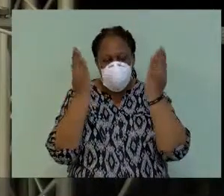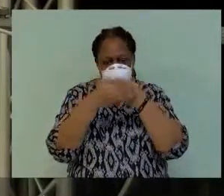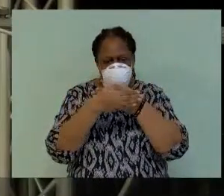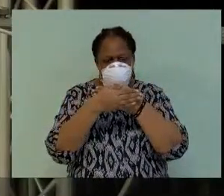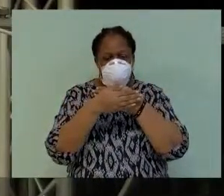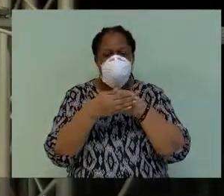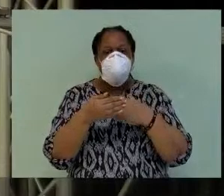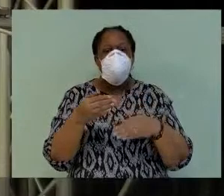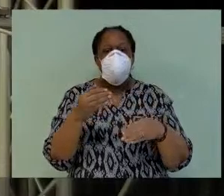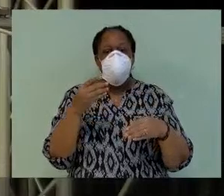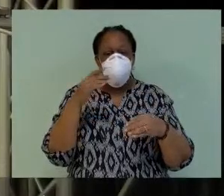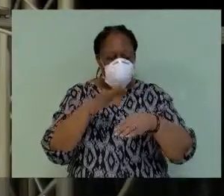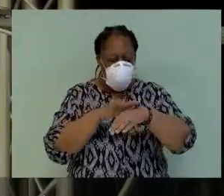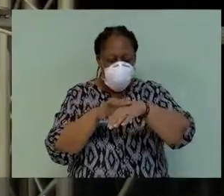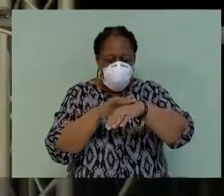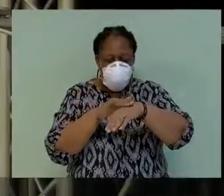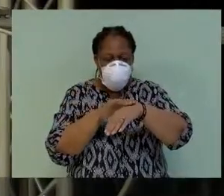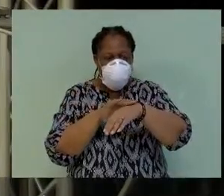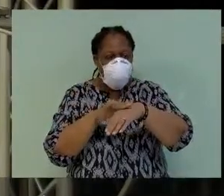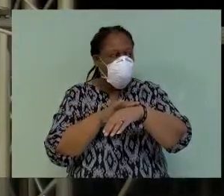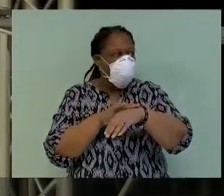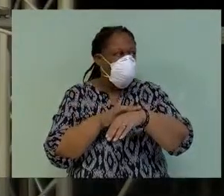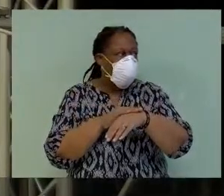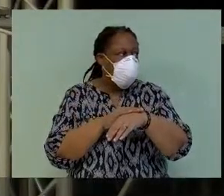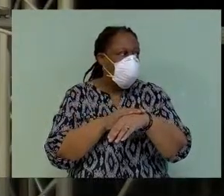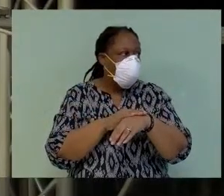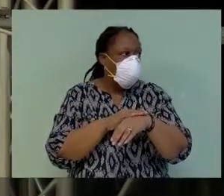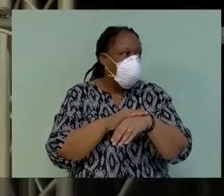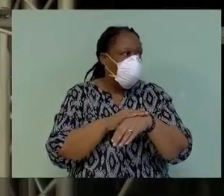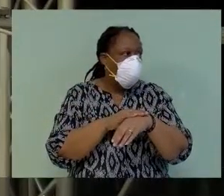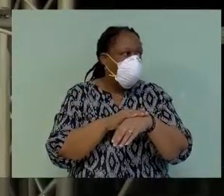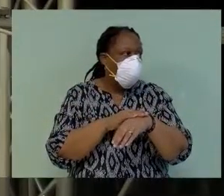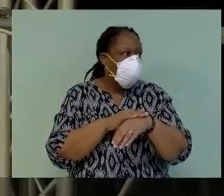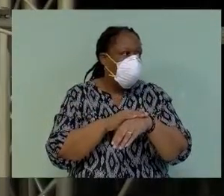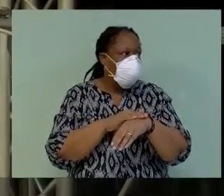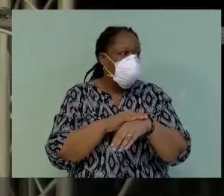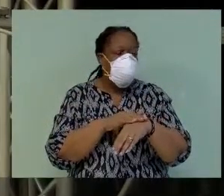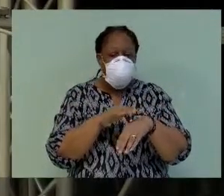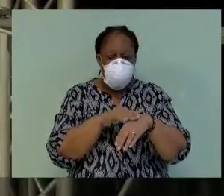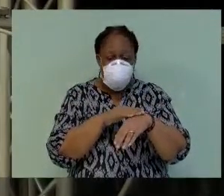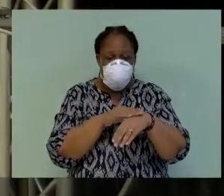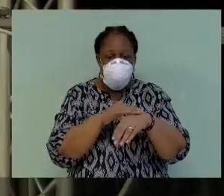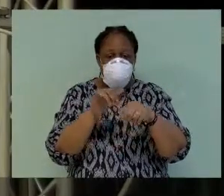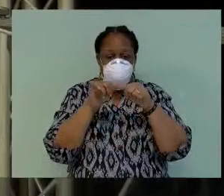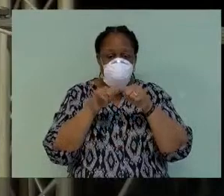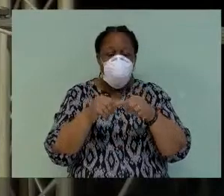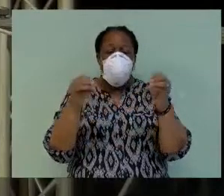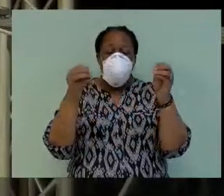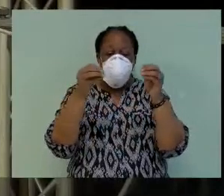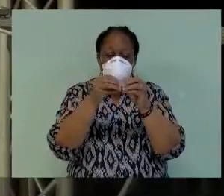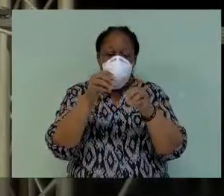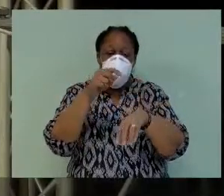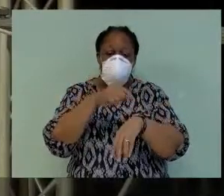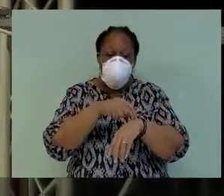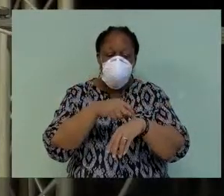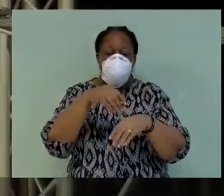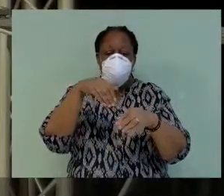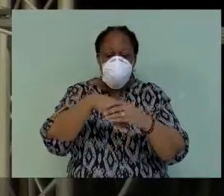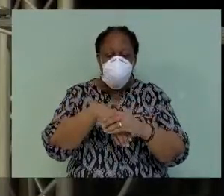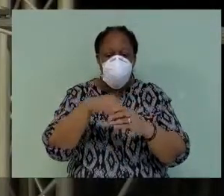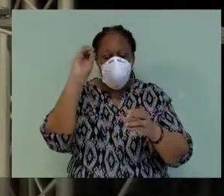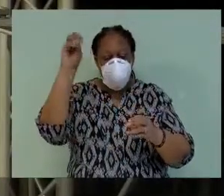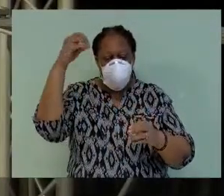melanin, and the melanin acts as a sunscreen, these persons have to spend more time than persons who are light-skinned